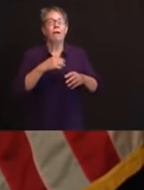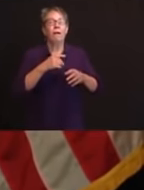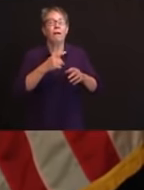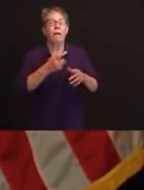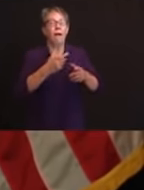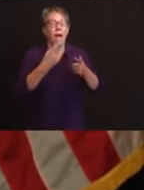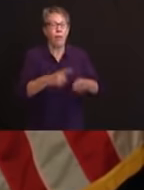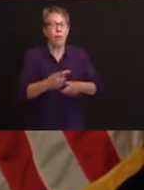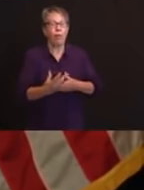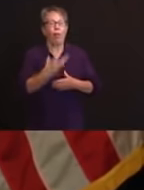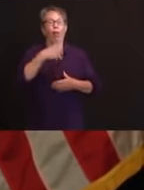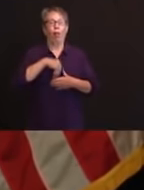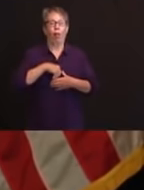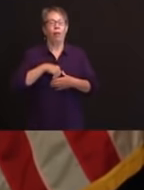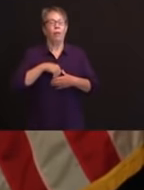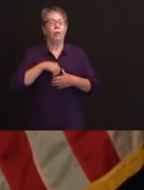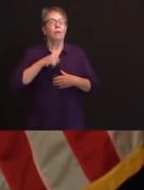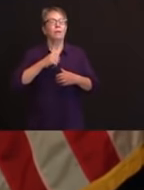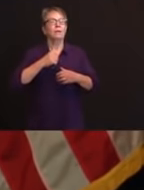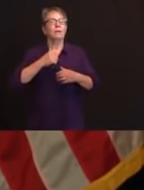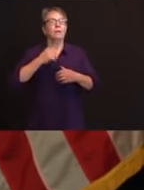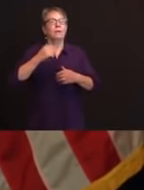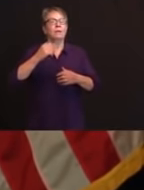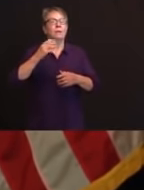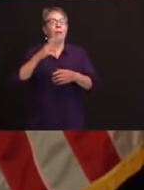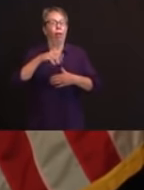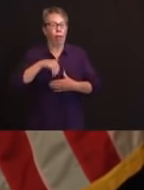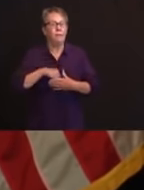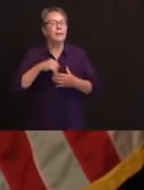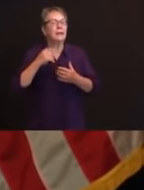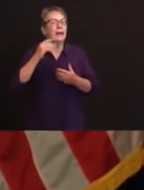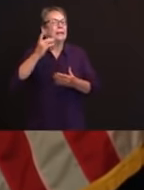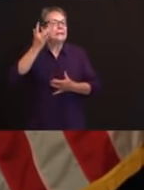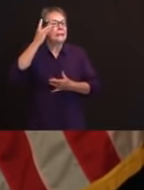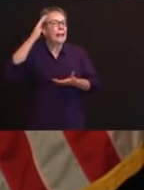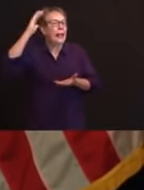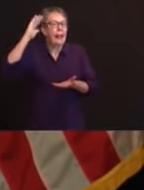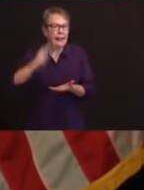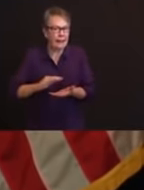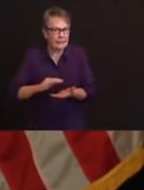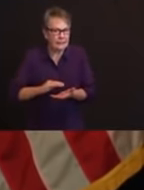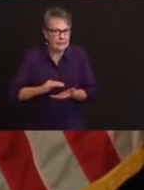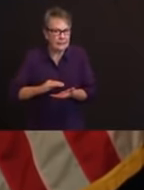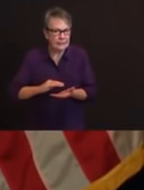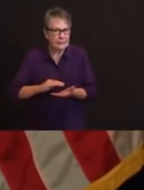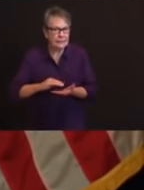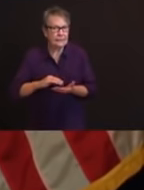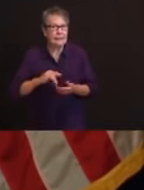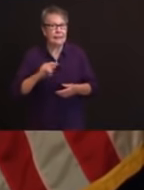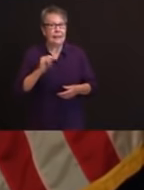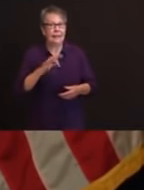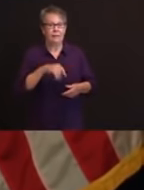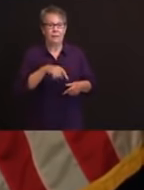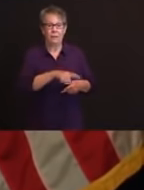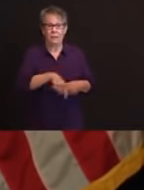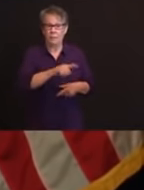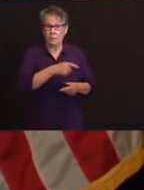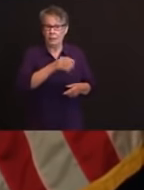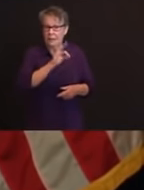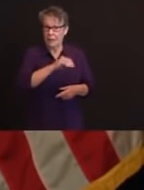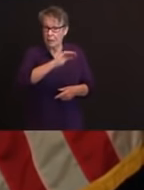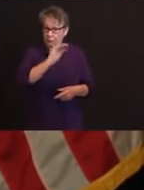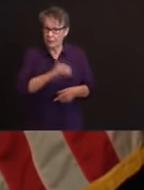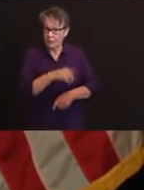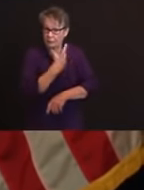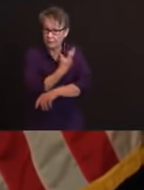yet know whether that's 90% across all age groups or whether it will be equally effective in elderly, infirm, and people with worse immune systems.